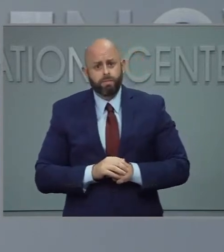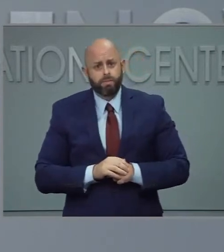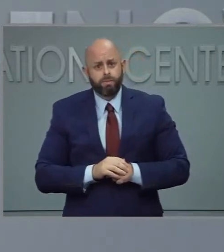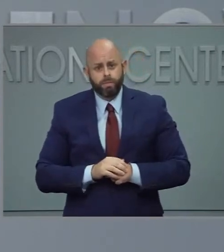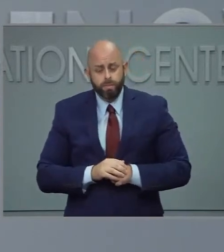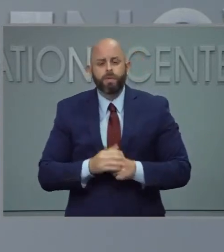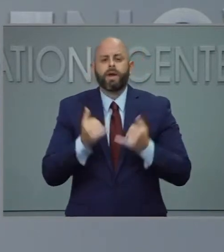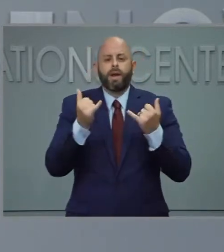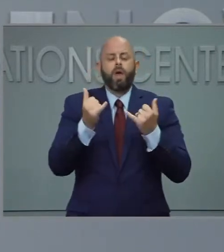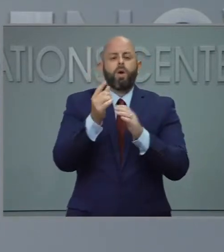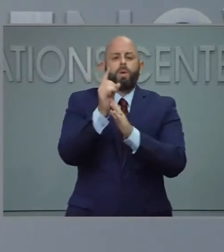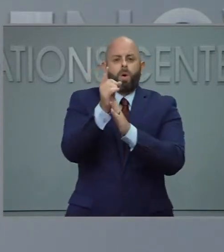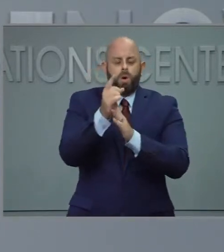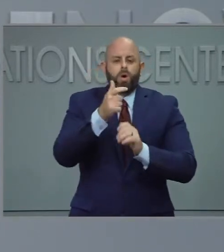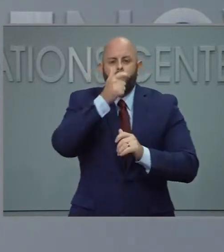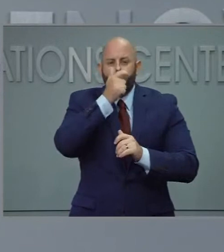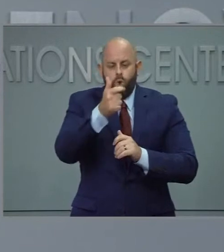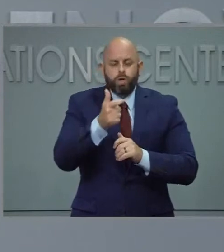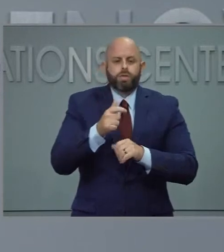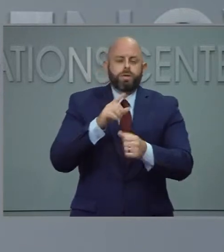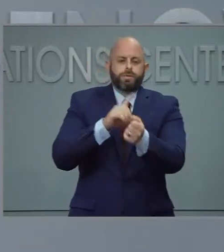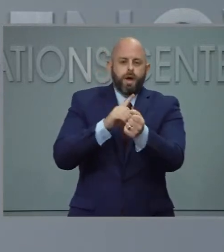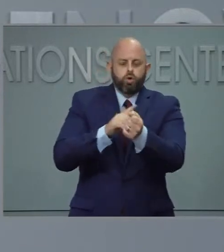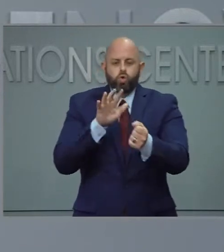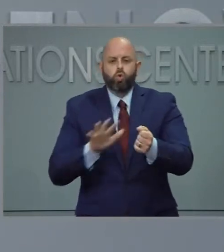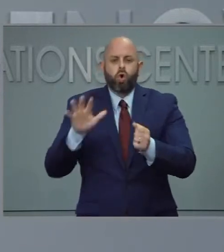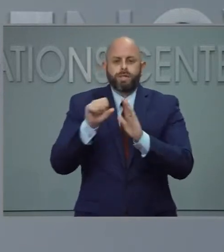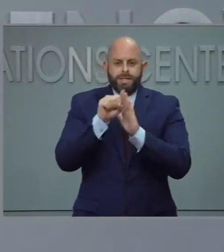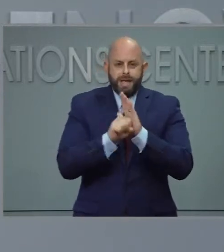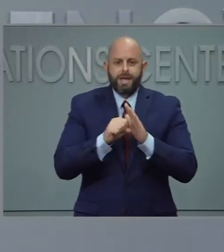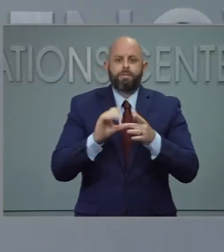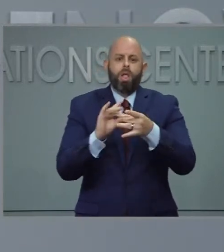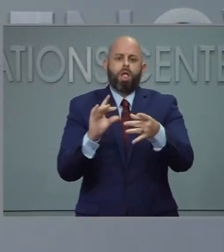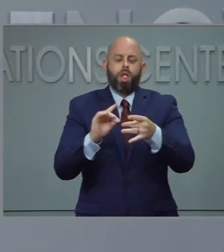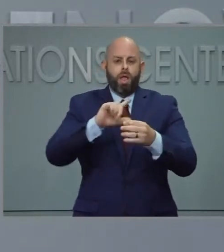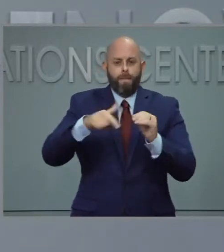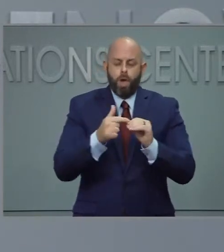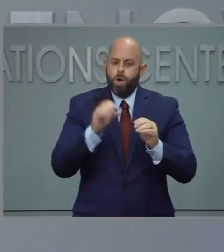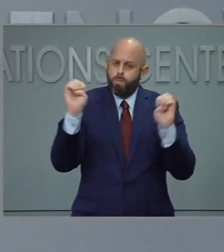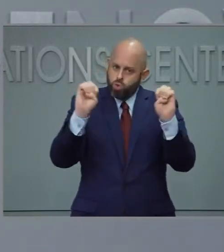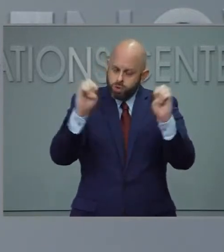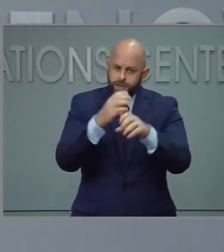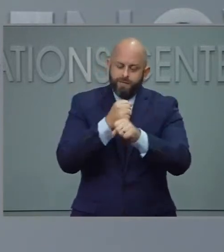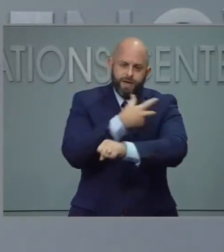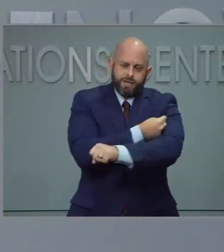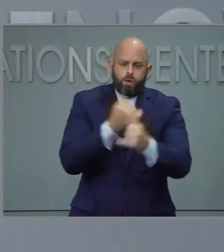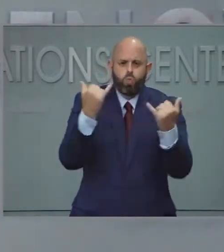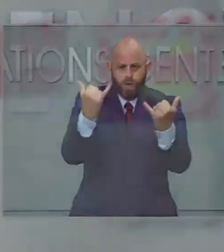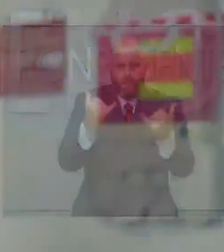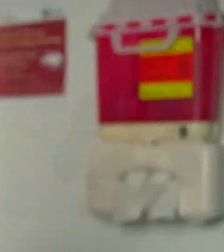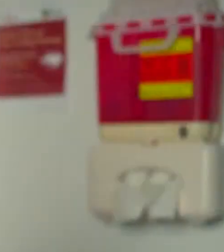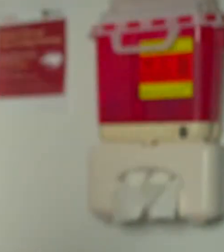what doctors from across our state have to say about the urgency to get vaccinated right now.